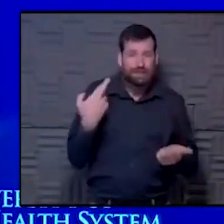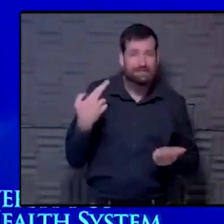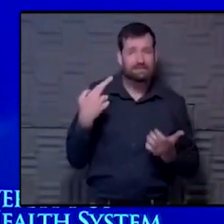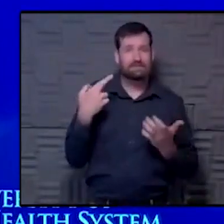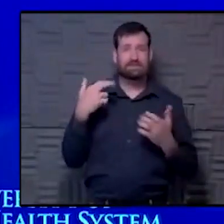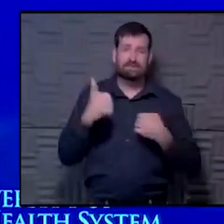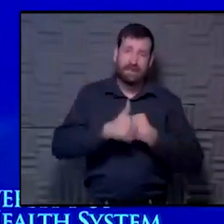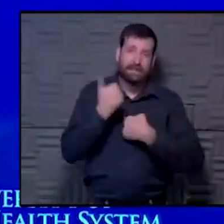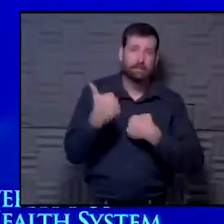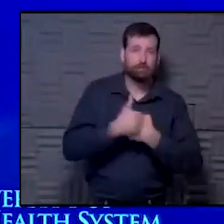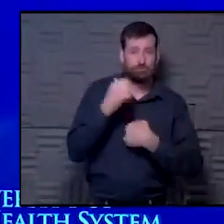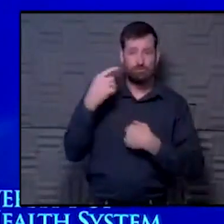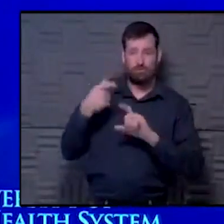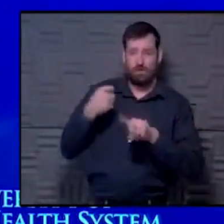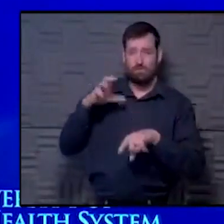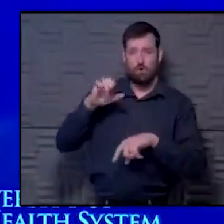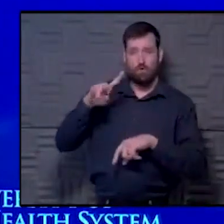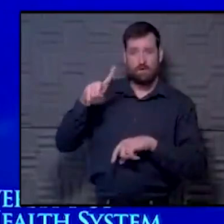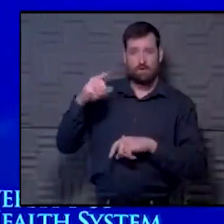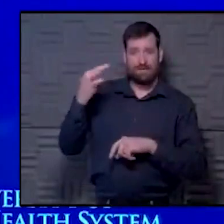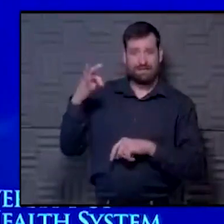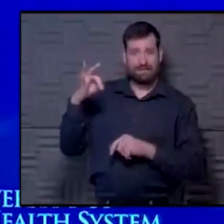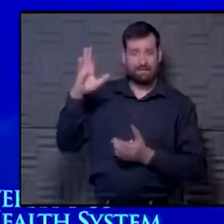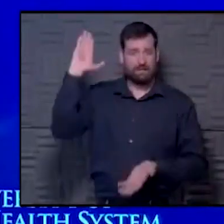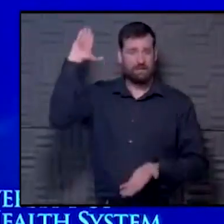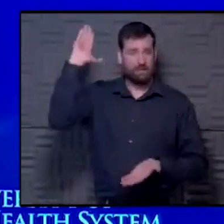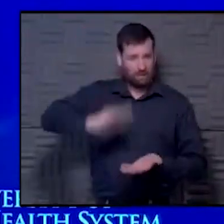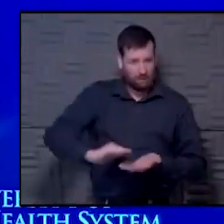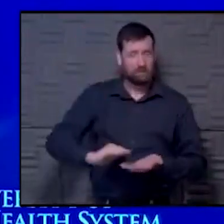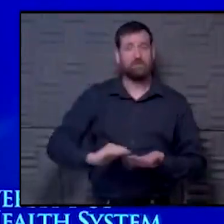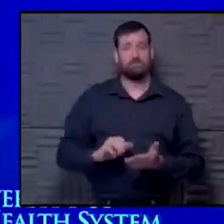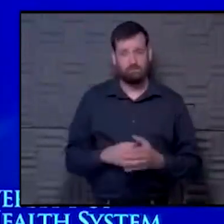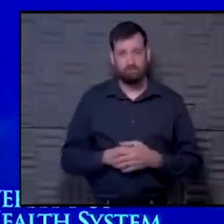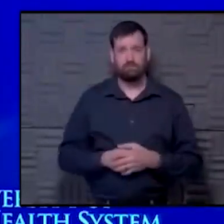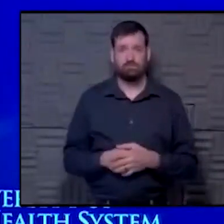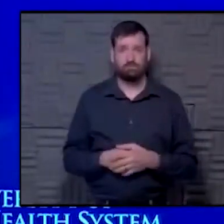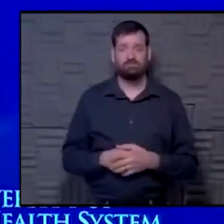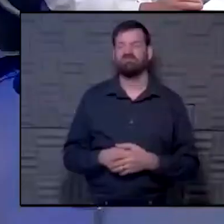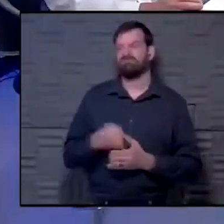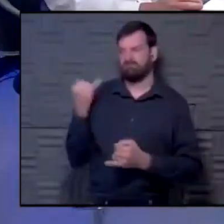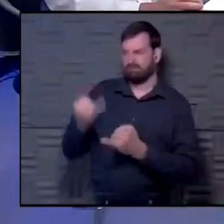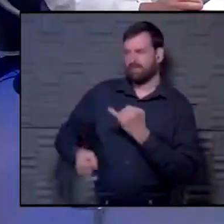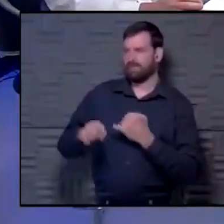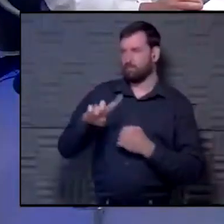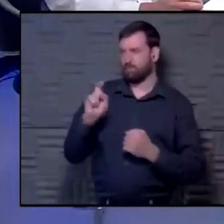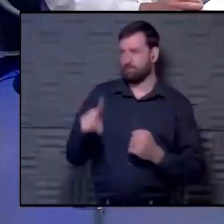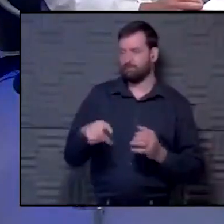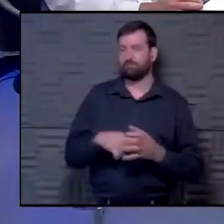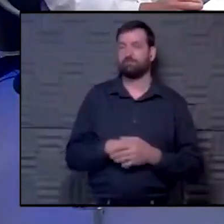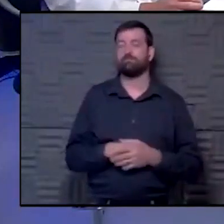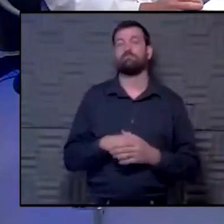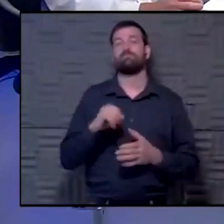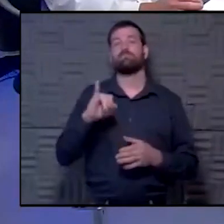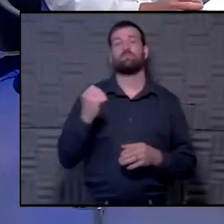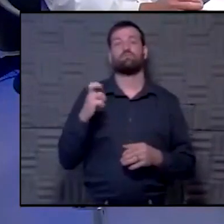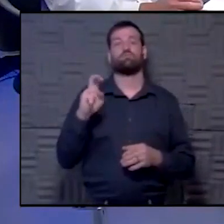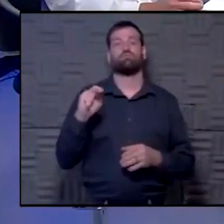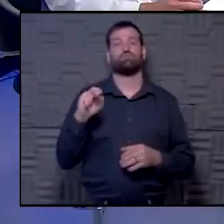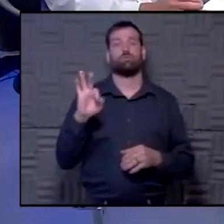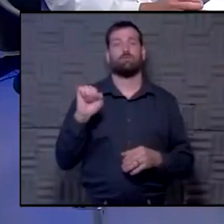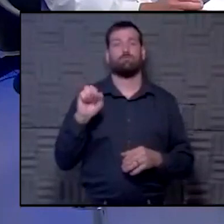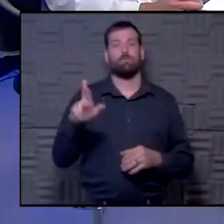from COVID-19 without question. Mm-hmm. Last question. Jennifer wants to